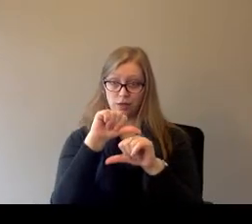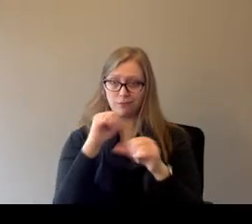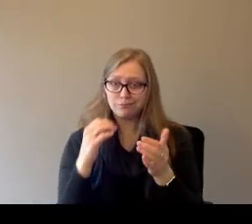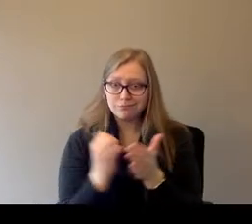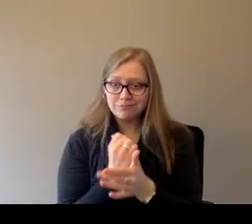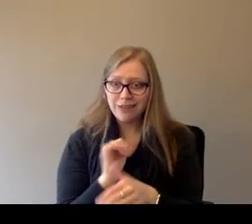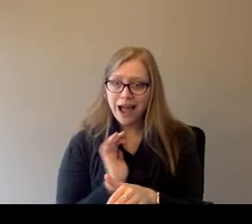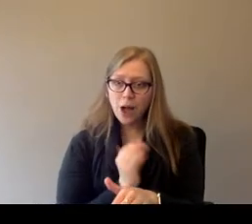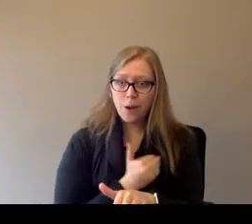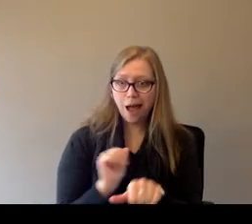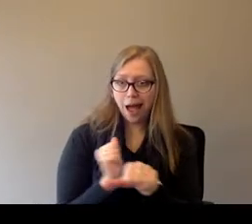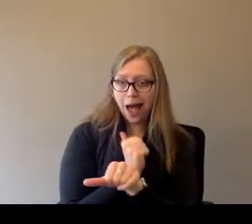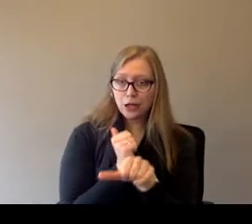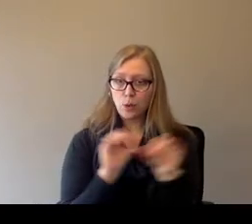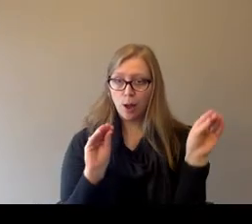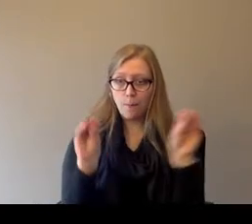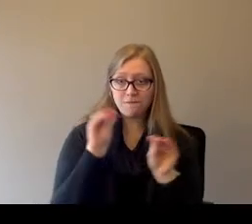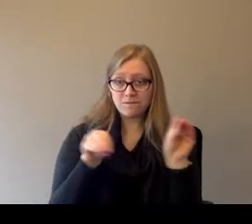I